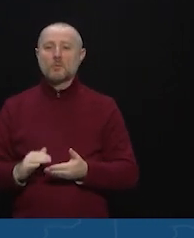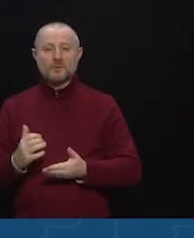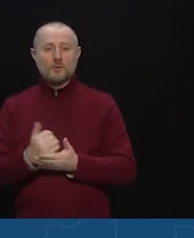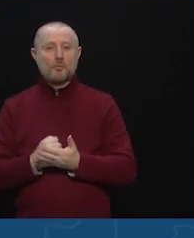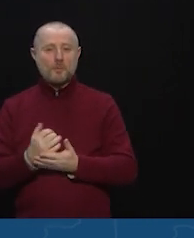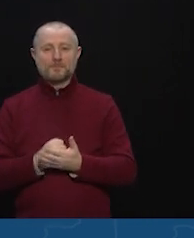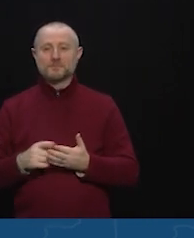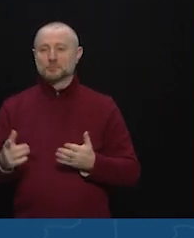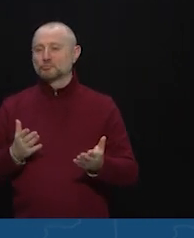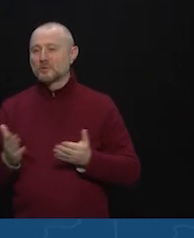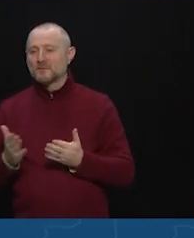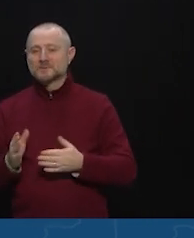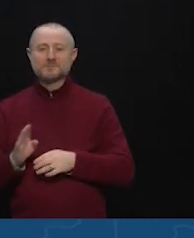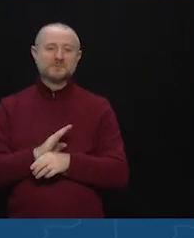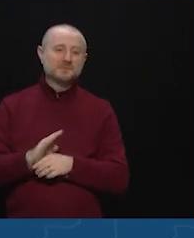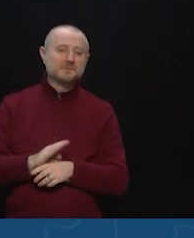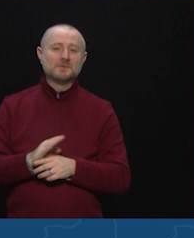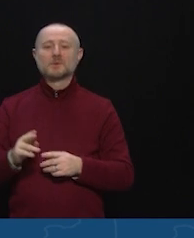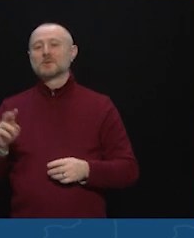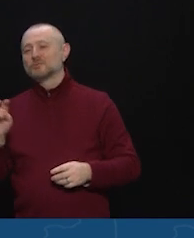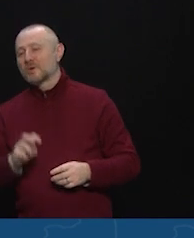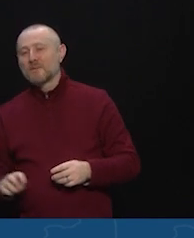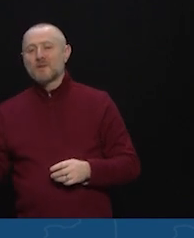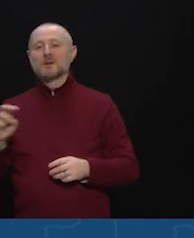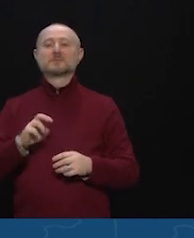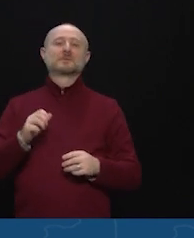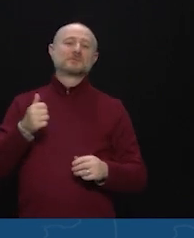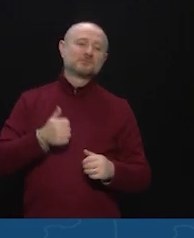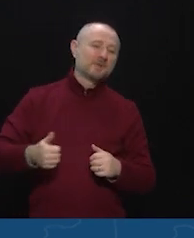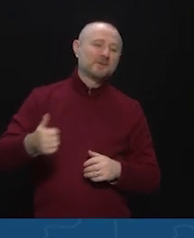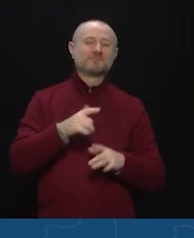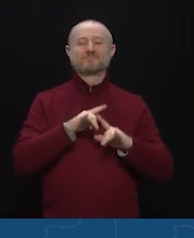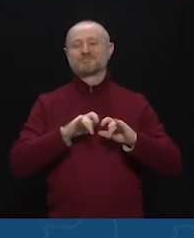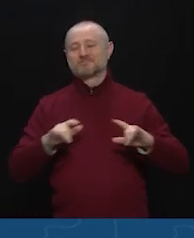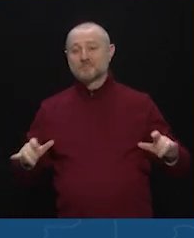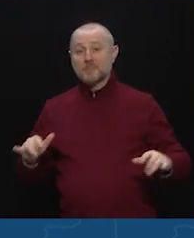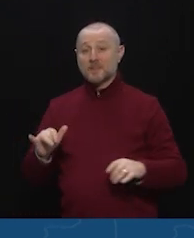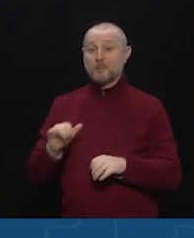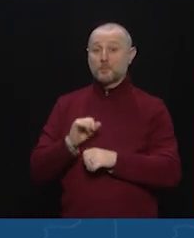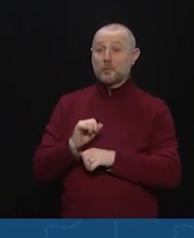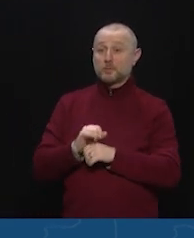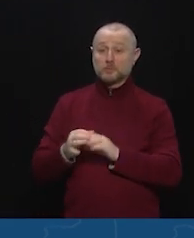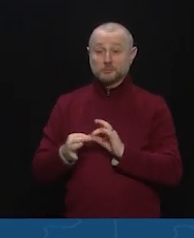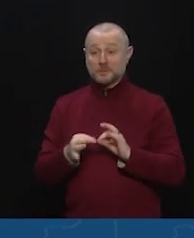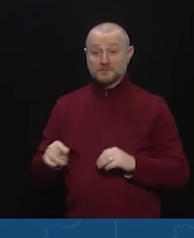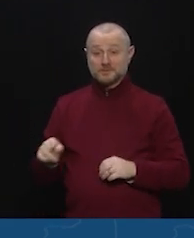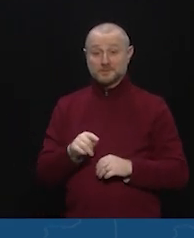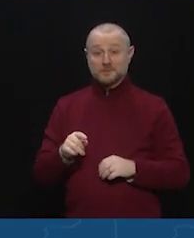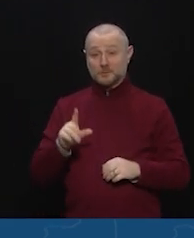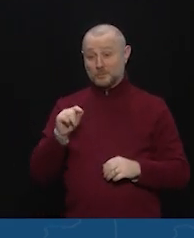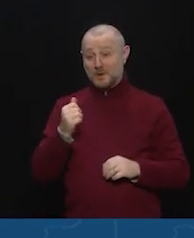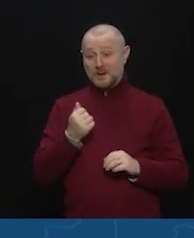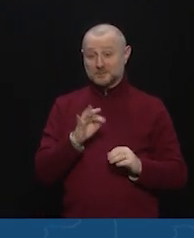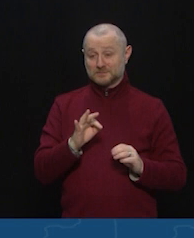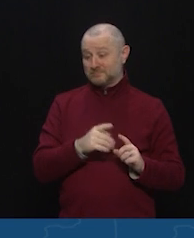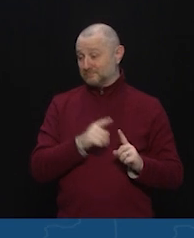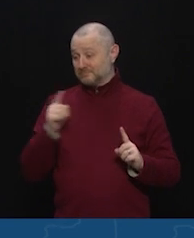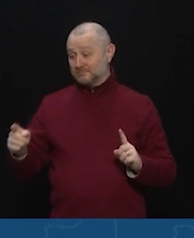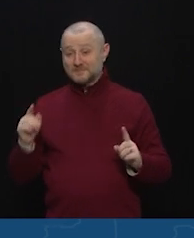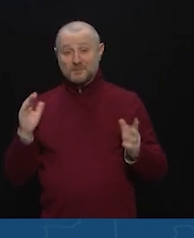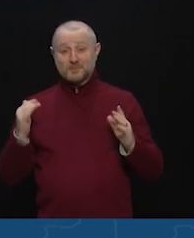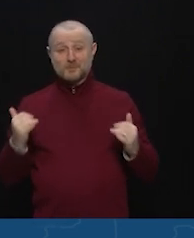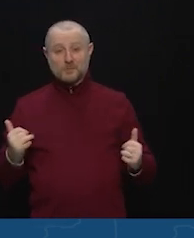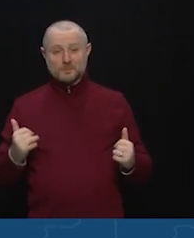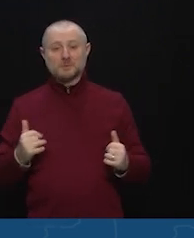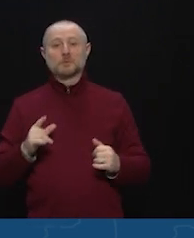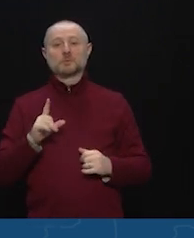service industry, travel, and tourism. So if you look at employment related to 2019, right, we'll see 20, 21,